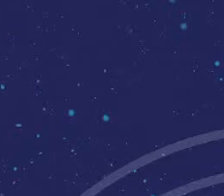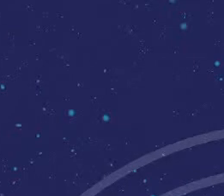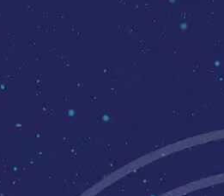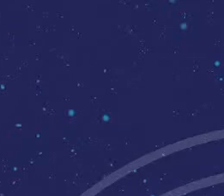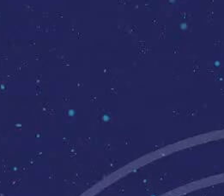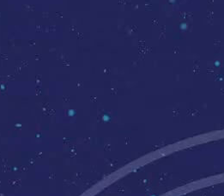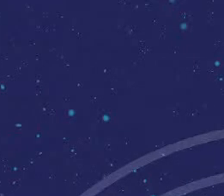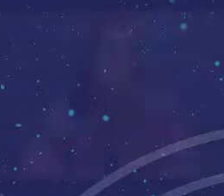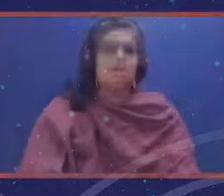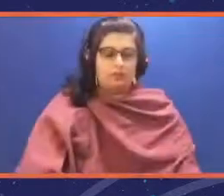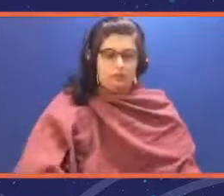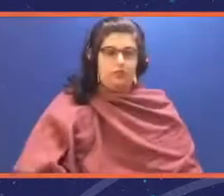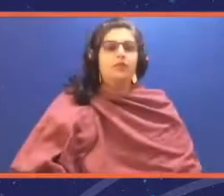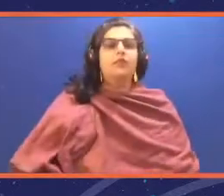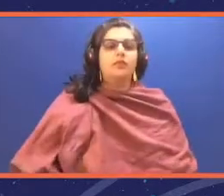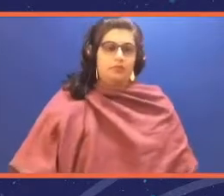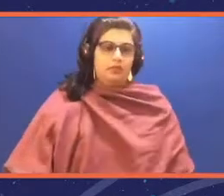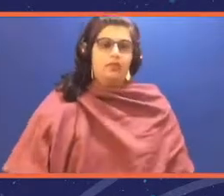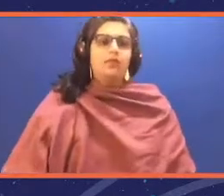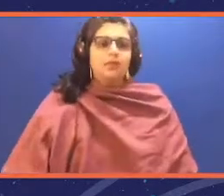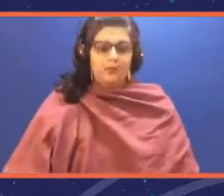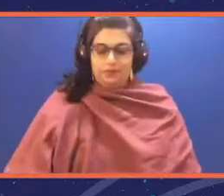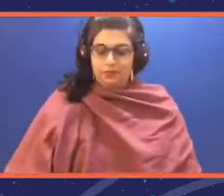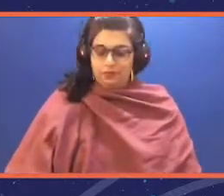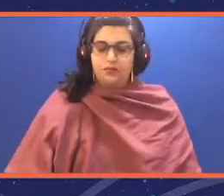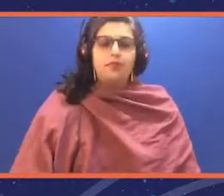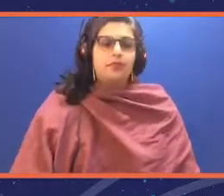To change everything.